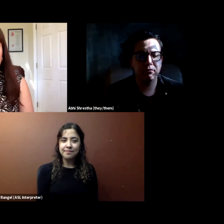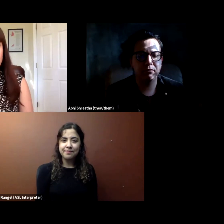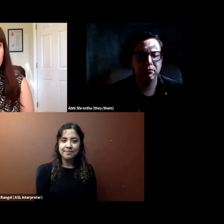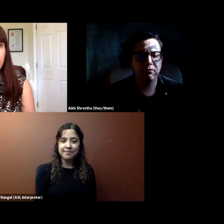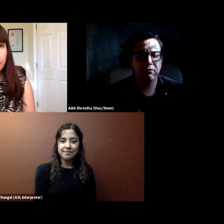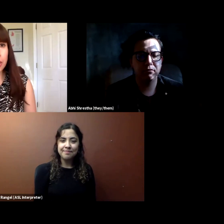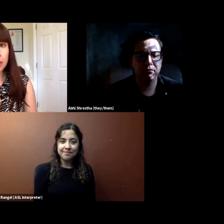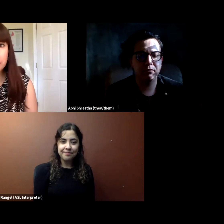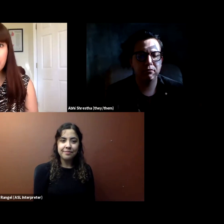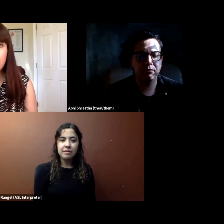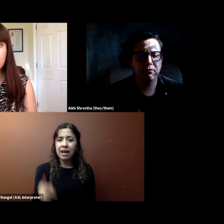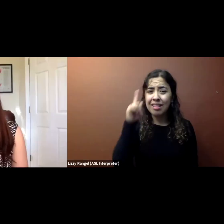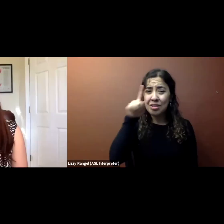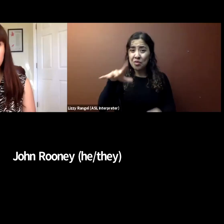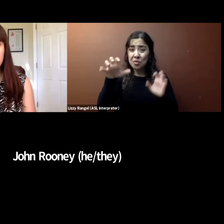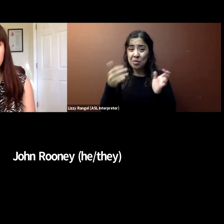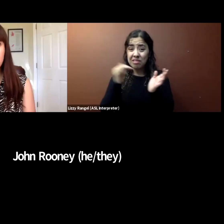I think you froze again. I'm sorry.